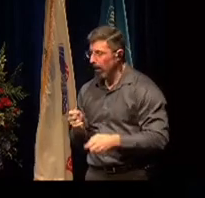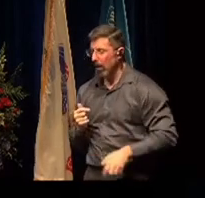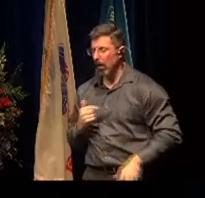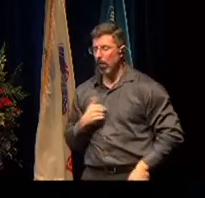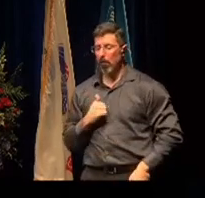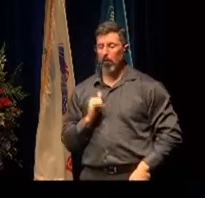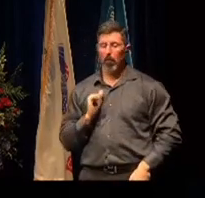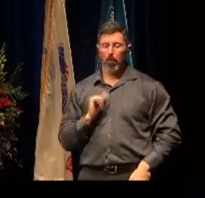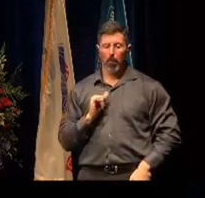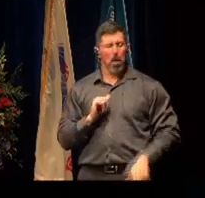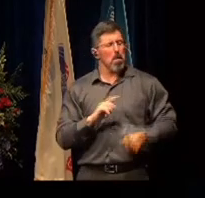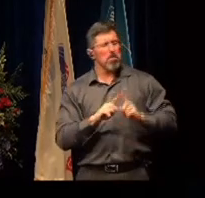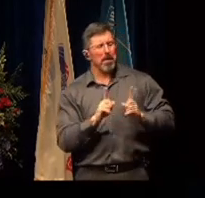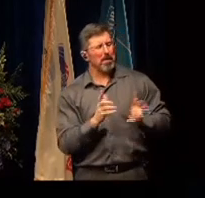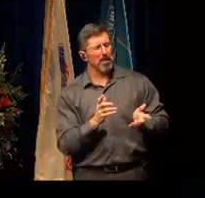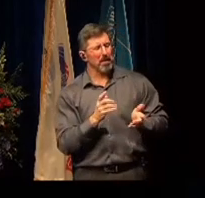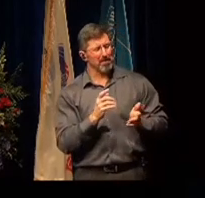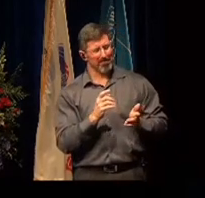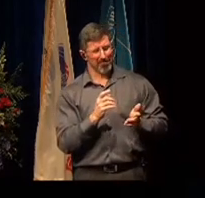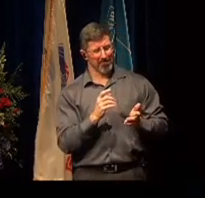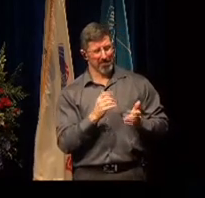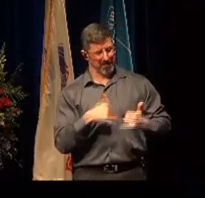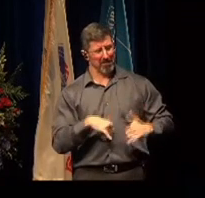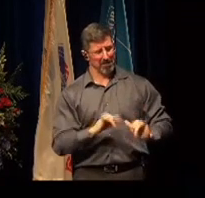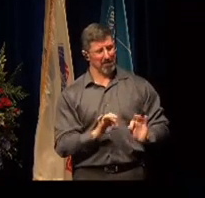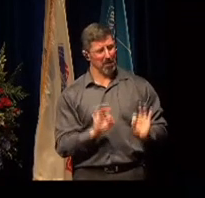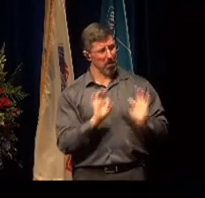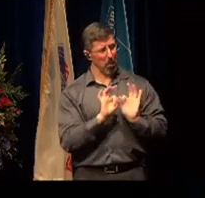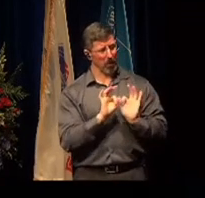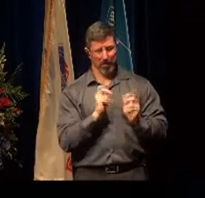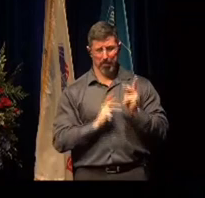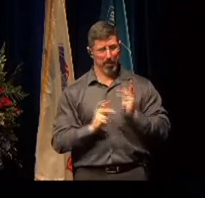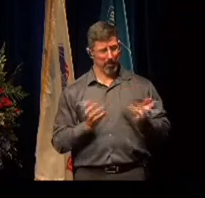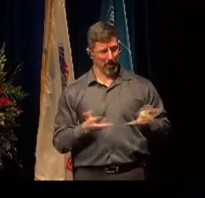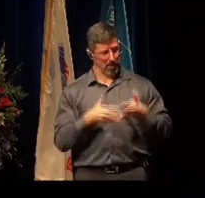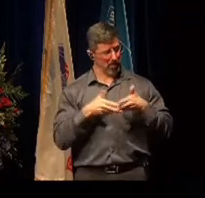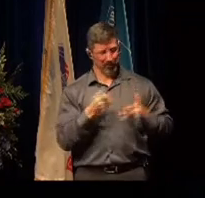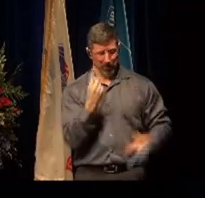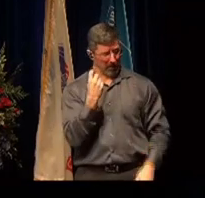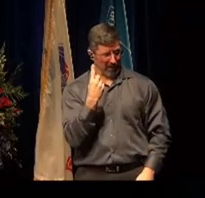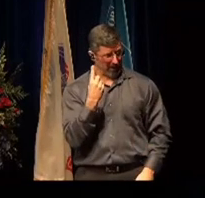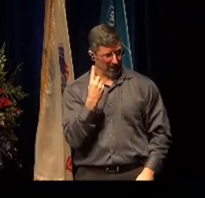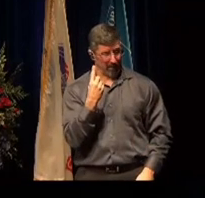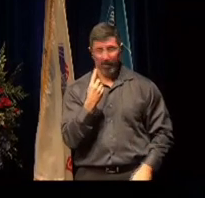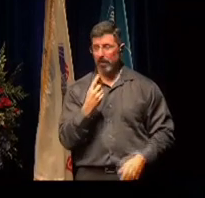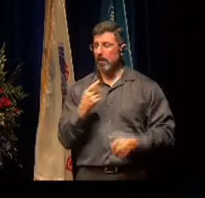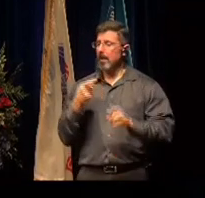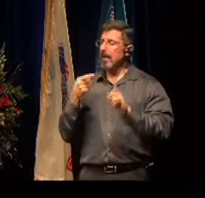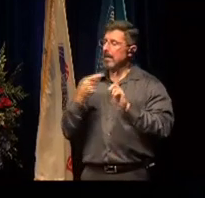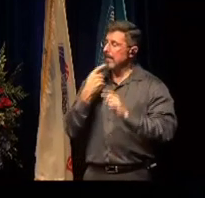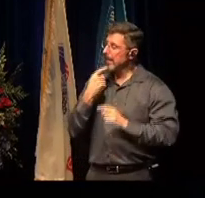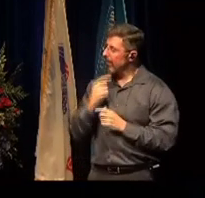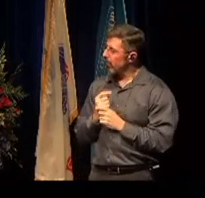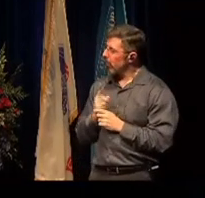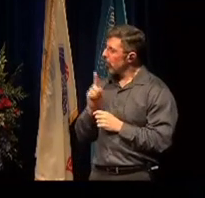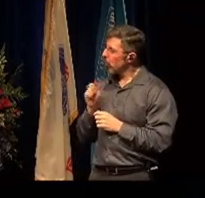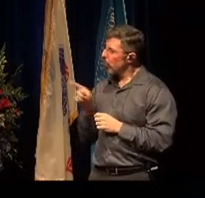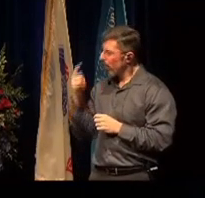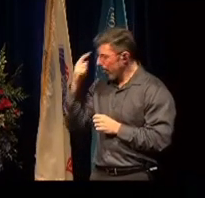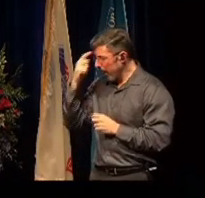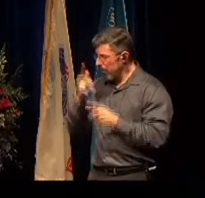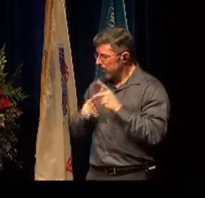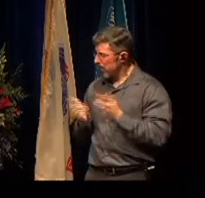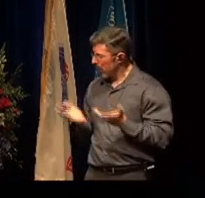now that I was surrounded by people who don't have the capacity to understand these things. And he said, "What makes you think people around you don't